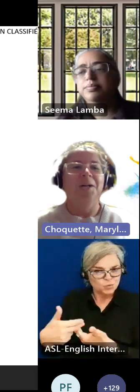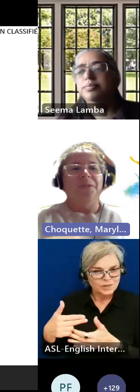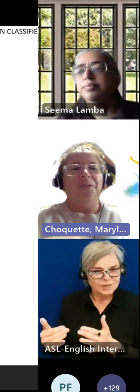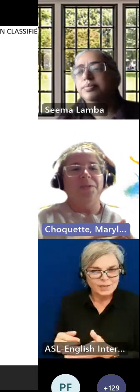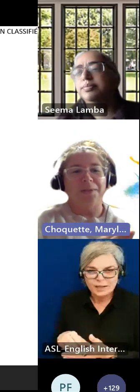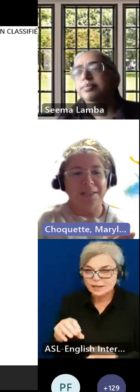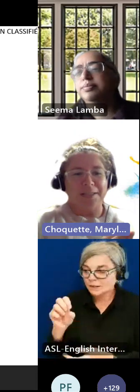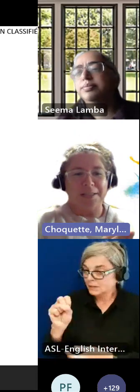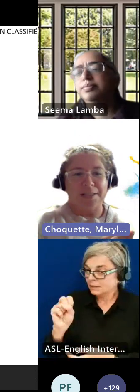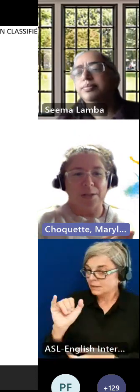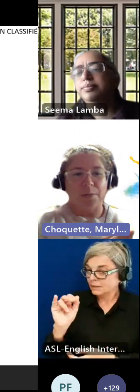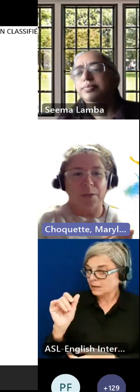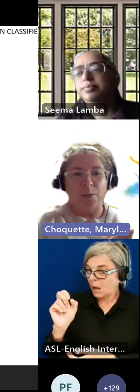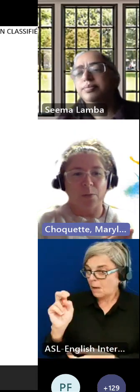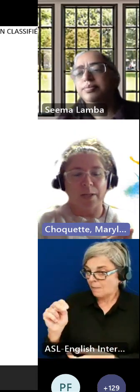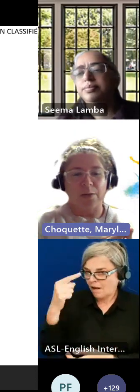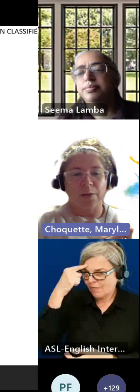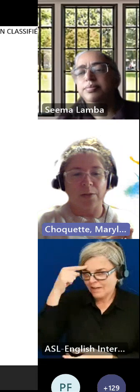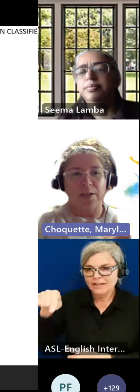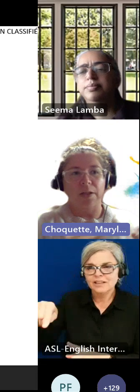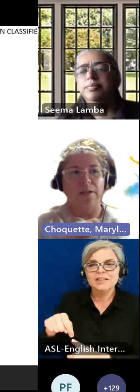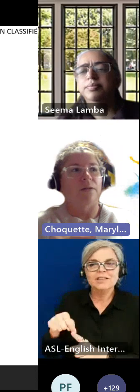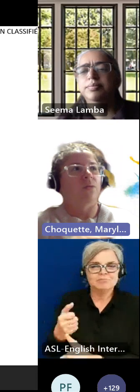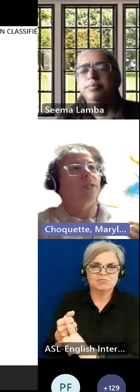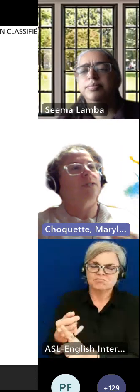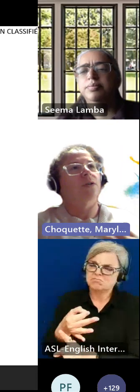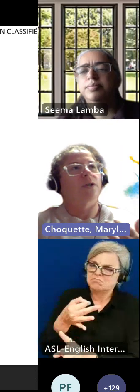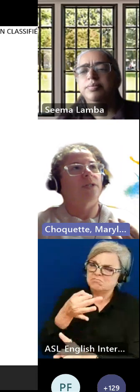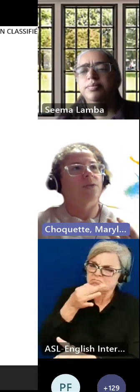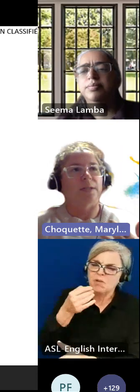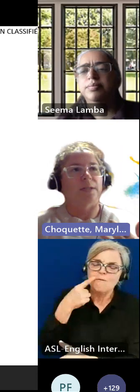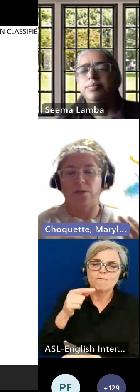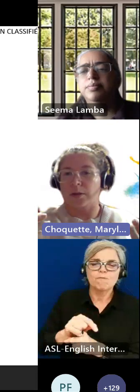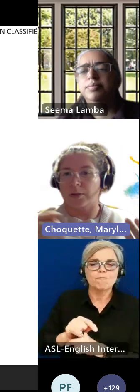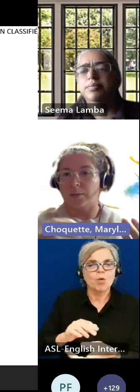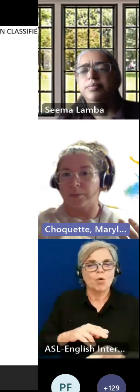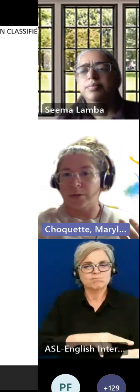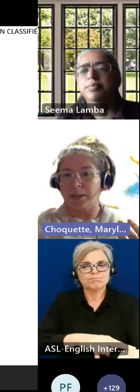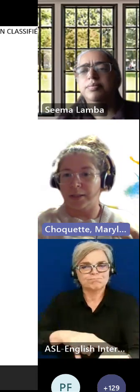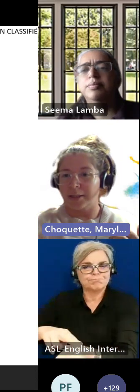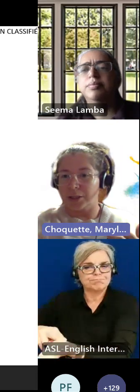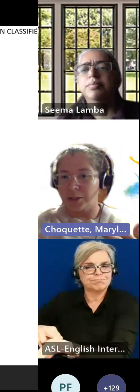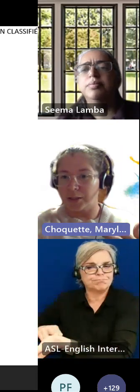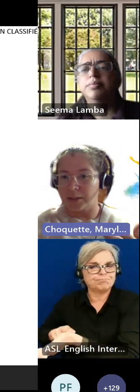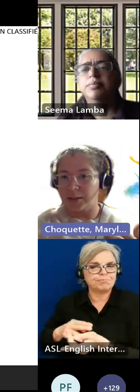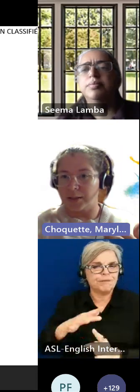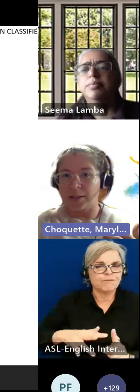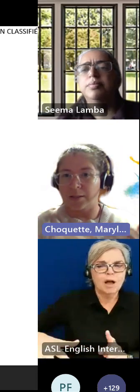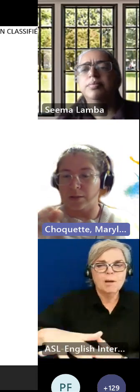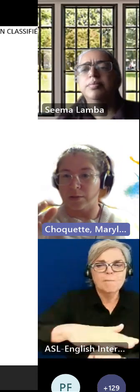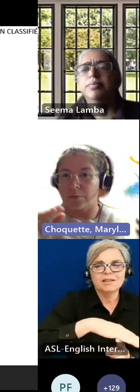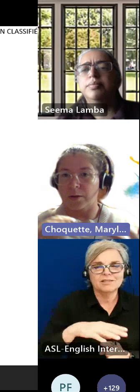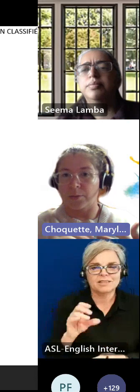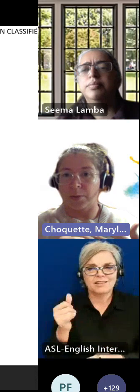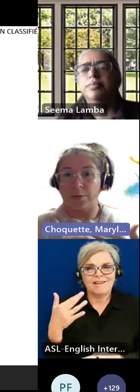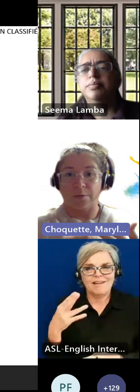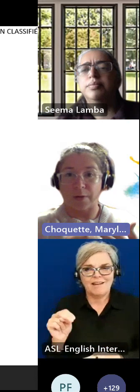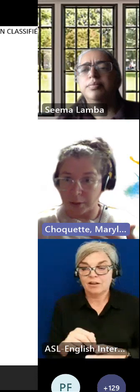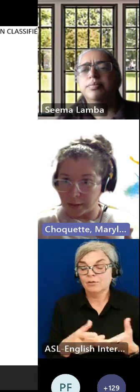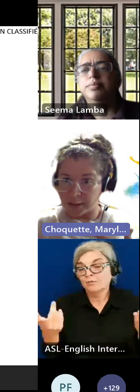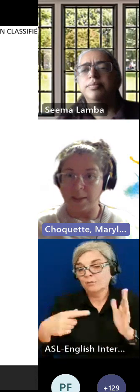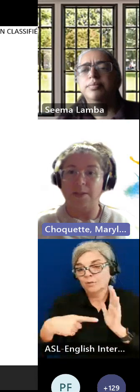scans. So this is when you're looking at what's the current trends. So United Nations, the case